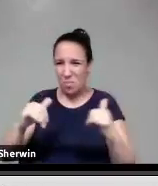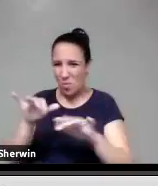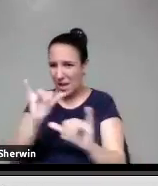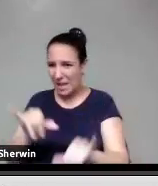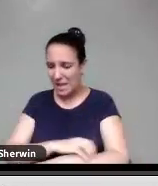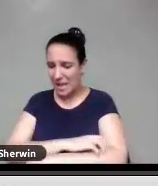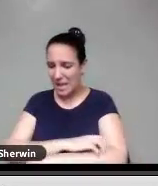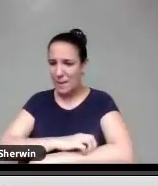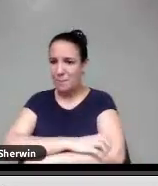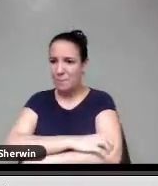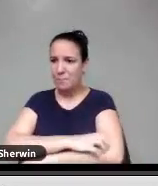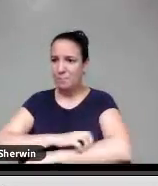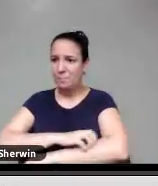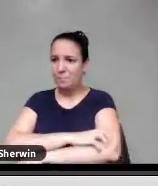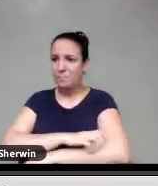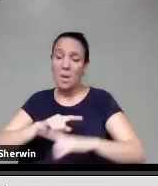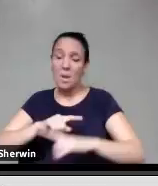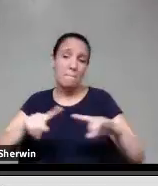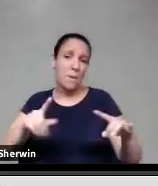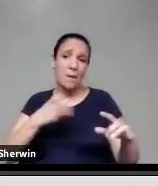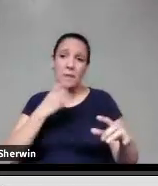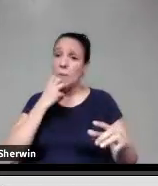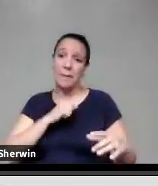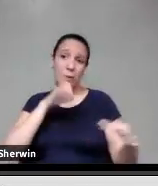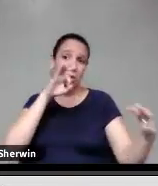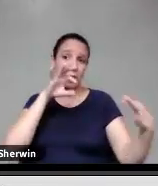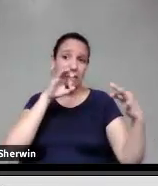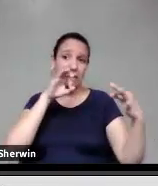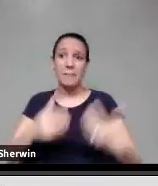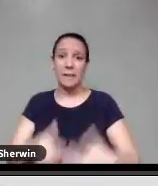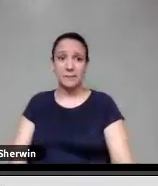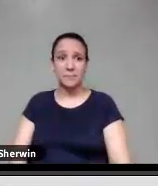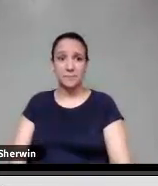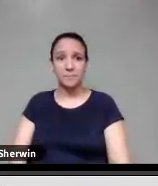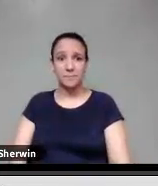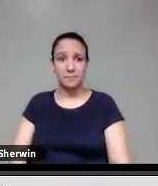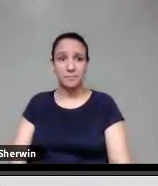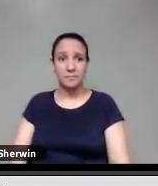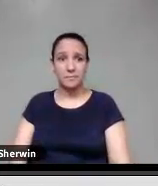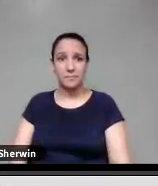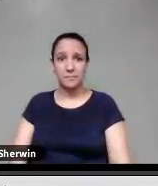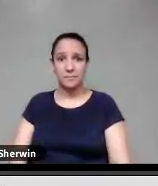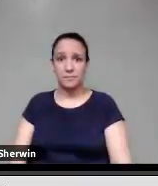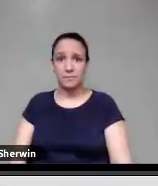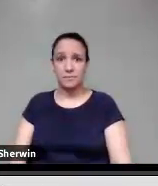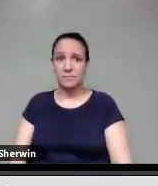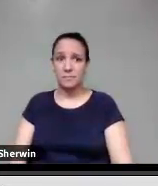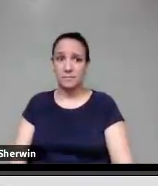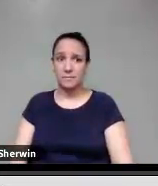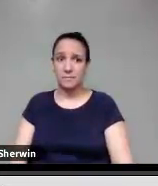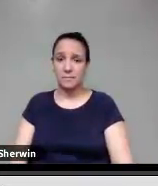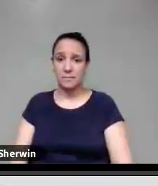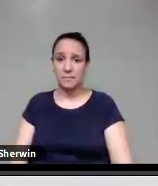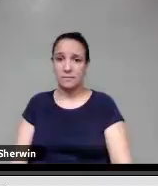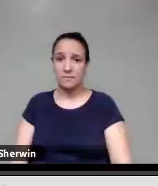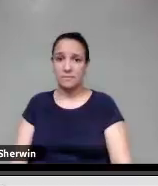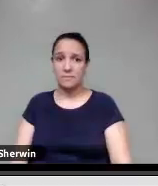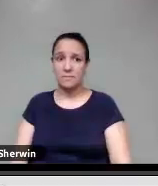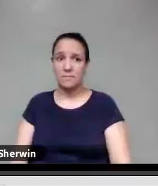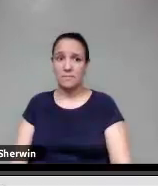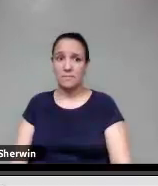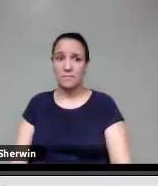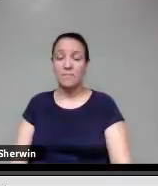but at least they gave me feedback, and if it's something I can use in the future, I certainly will. Of course, going to them addresses that issue, and when you go to them,